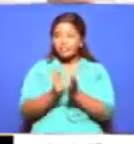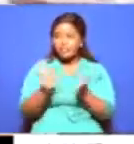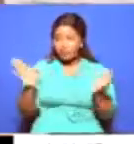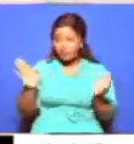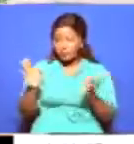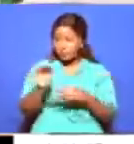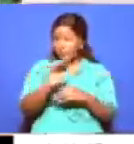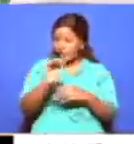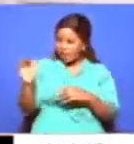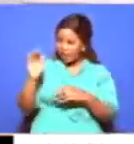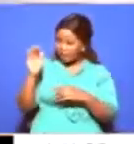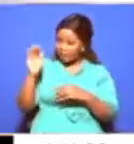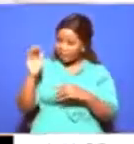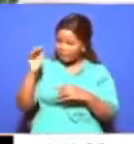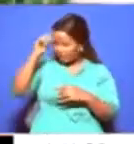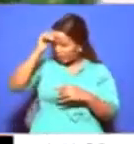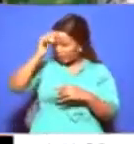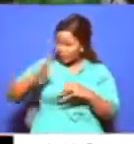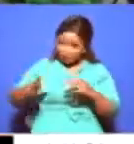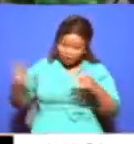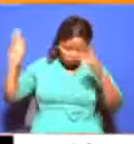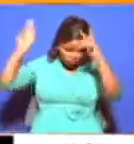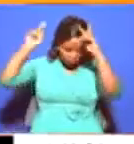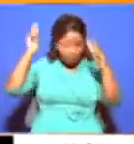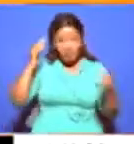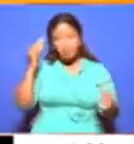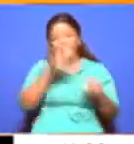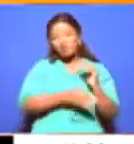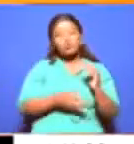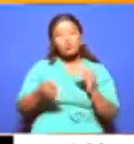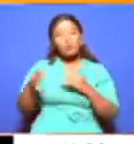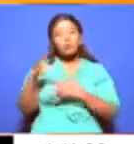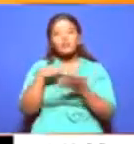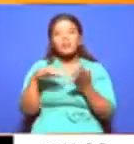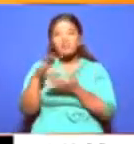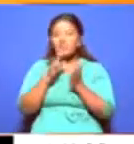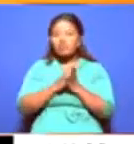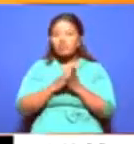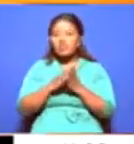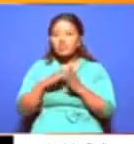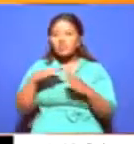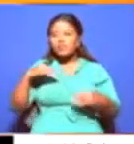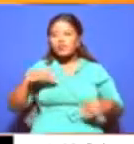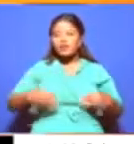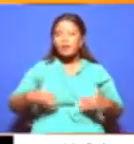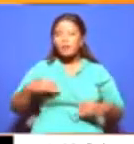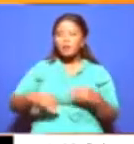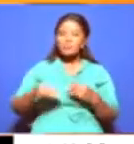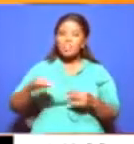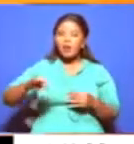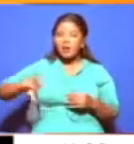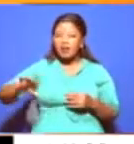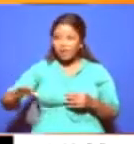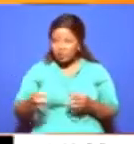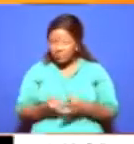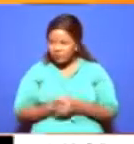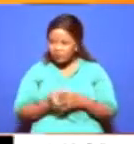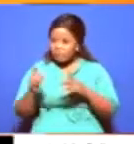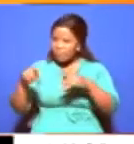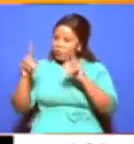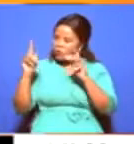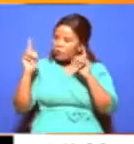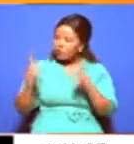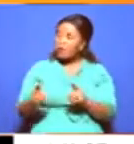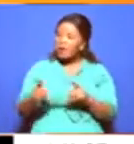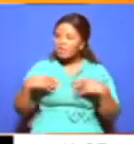Oparanya to stop interfering with Busia politics. He's supposed to spearhead in consultation with the